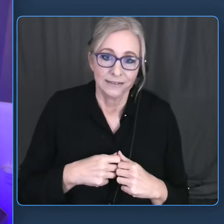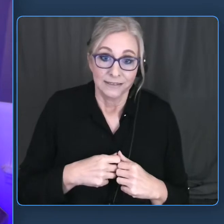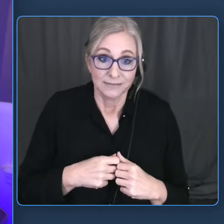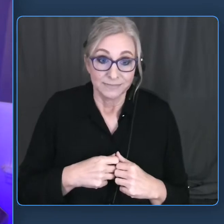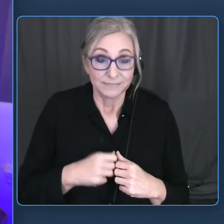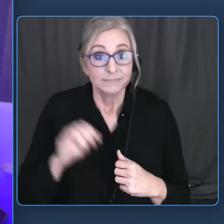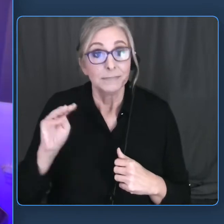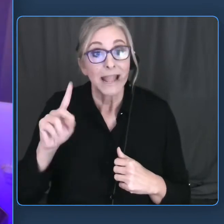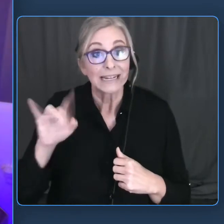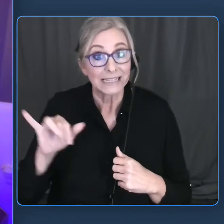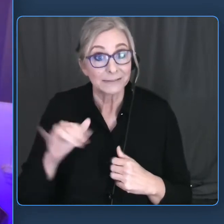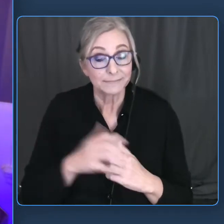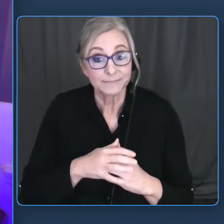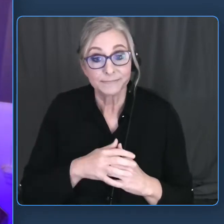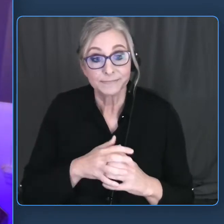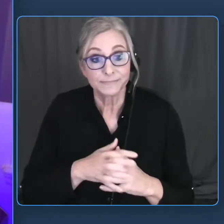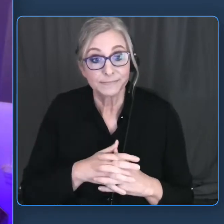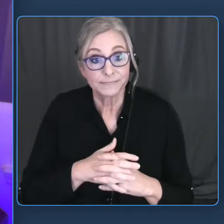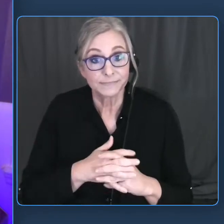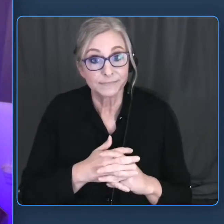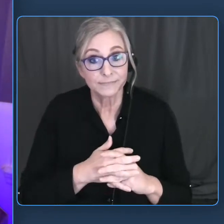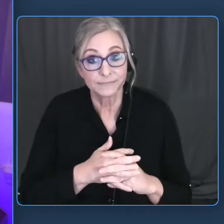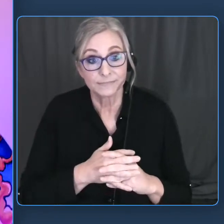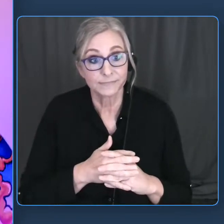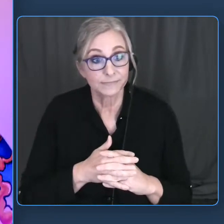All right, Mandy.